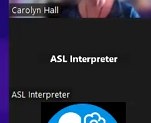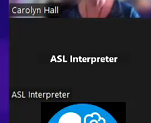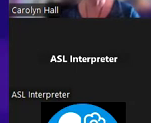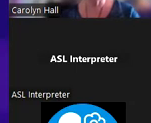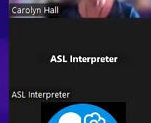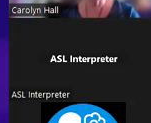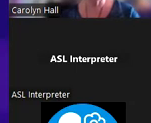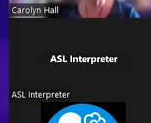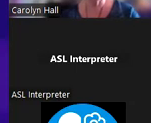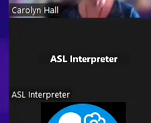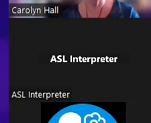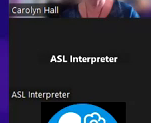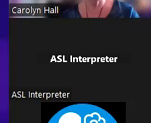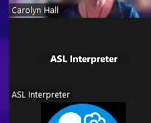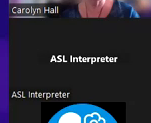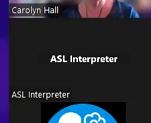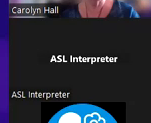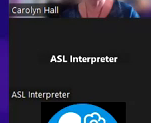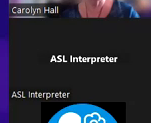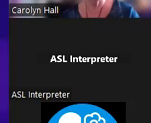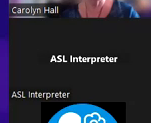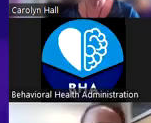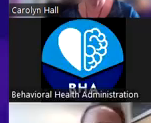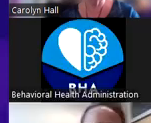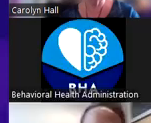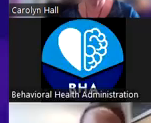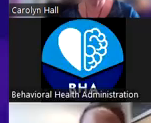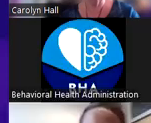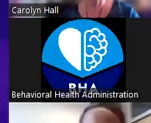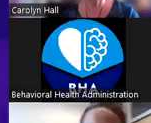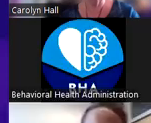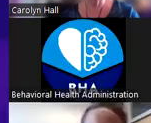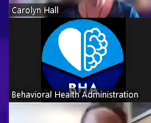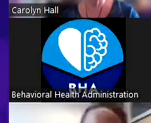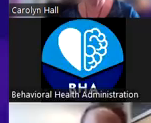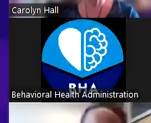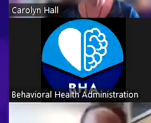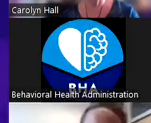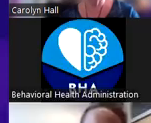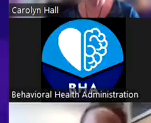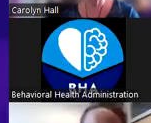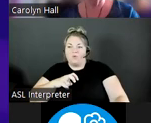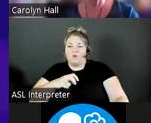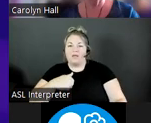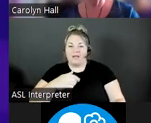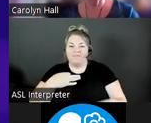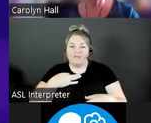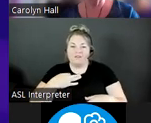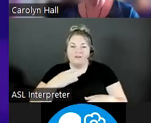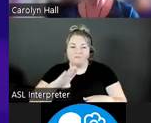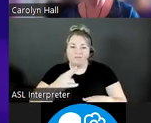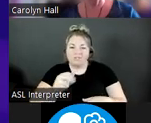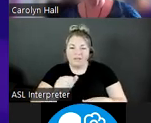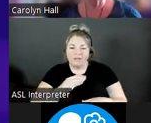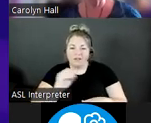people. I just toured it Oh, okay. So and it's empty right now. So I so volunteered BHA and CDHS to